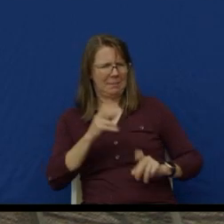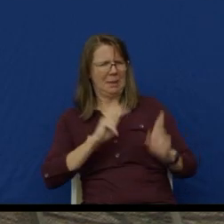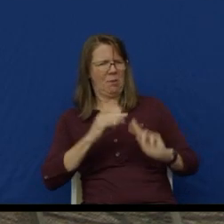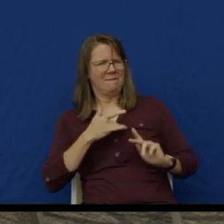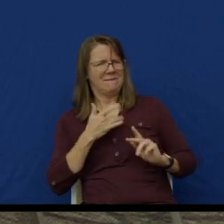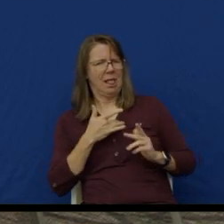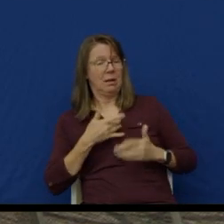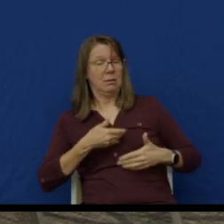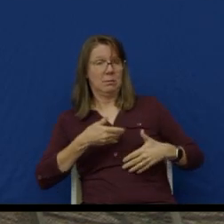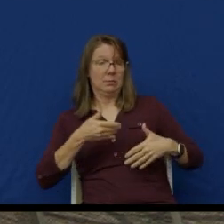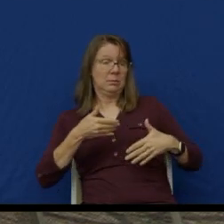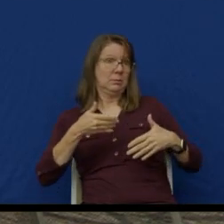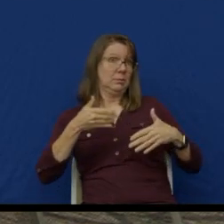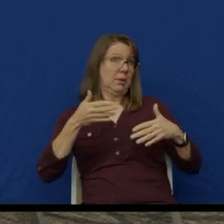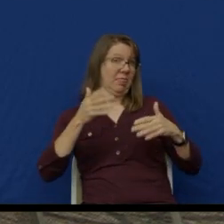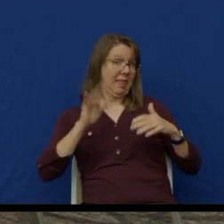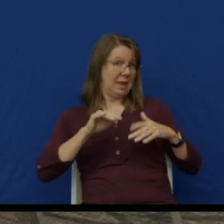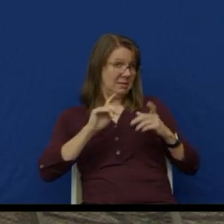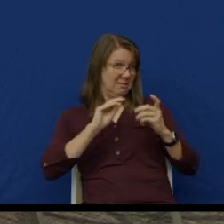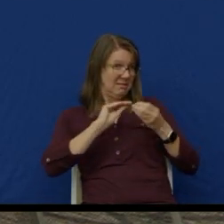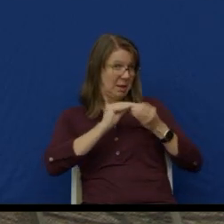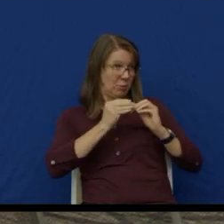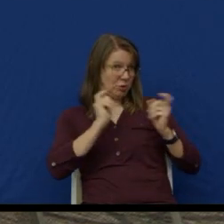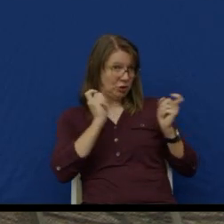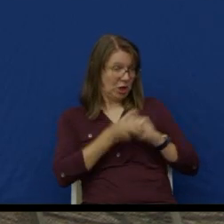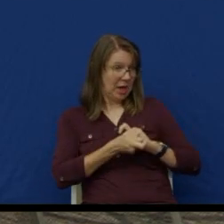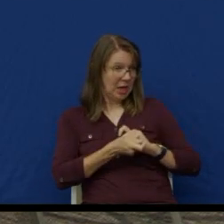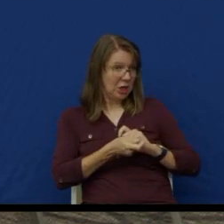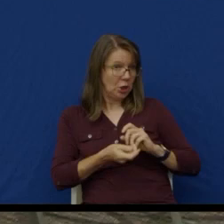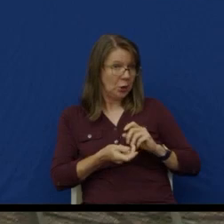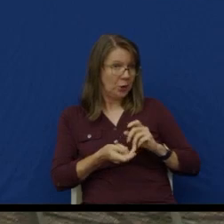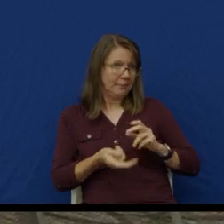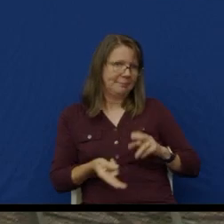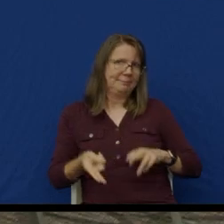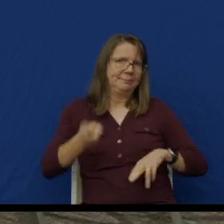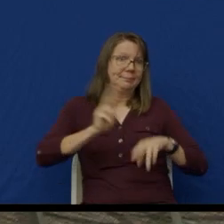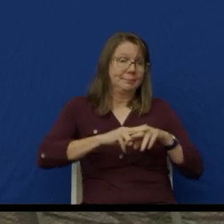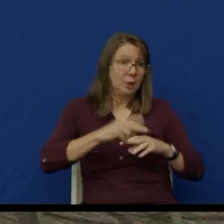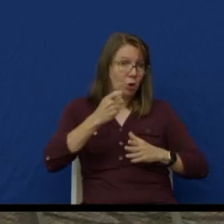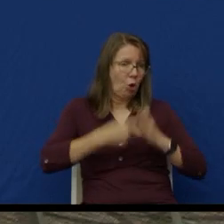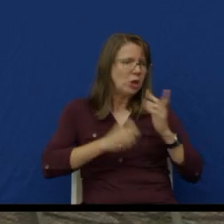maybe that changed to increase the cost on candidates?